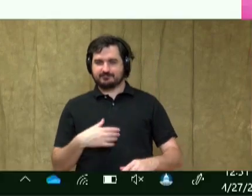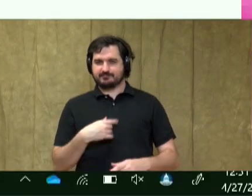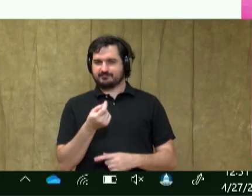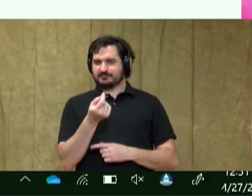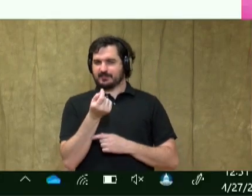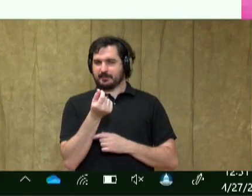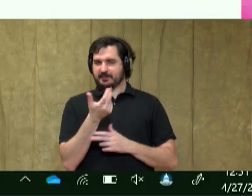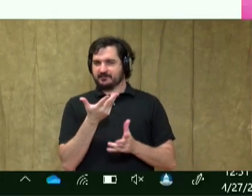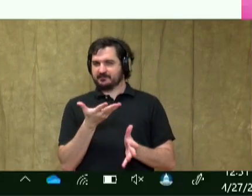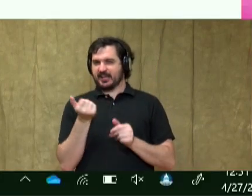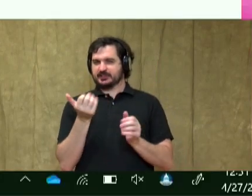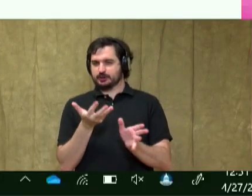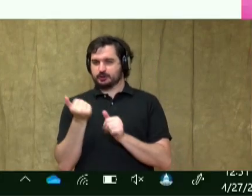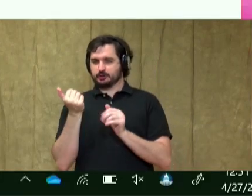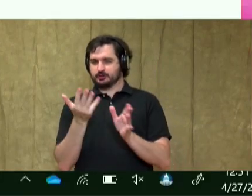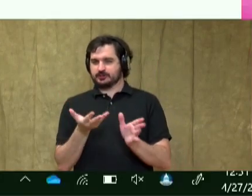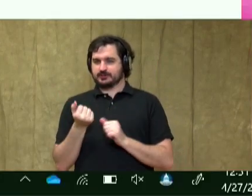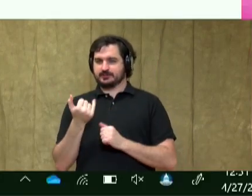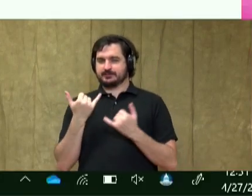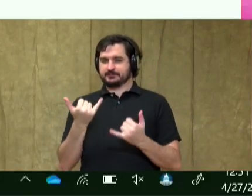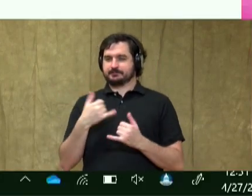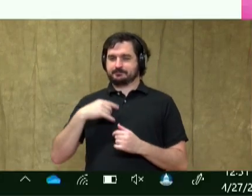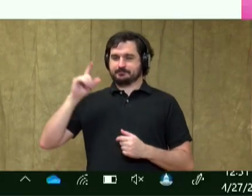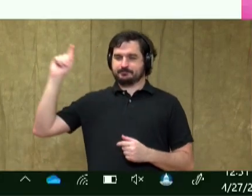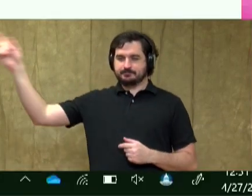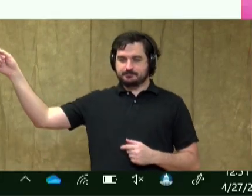with these, okay? So what's the shaded fraction?